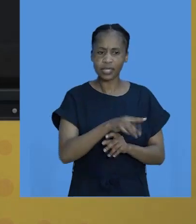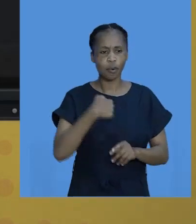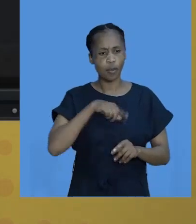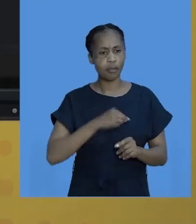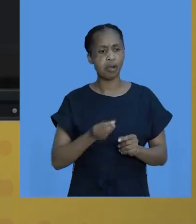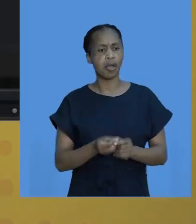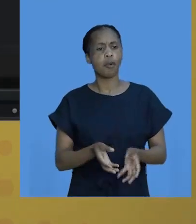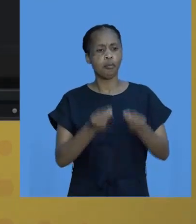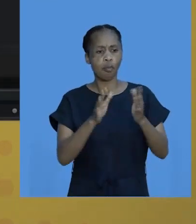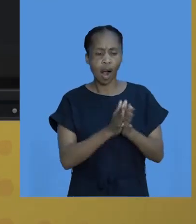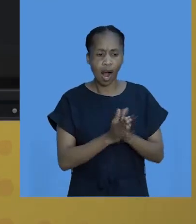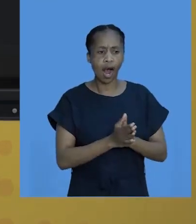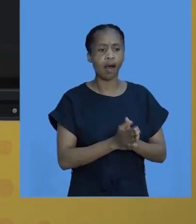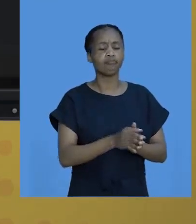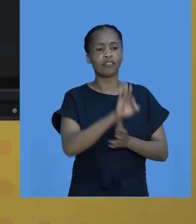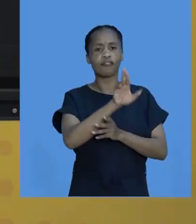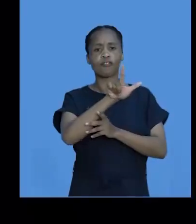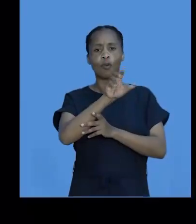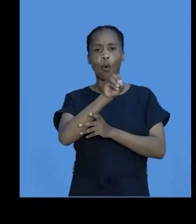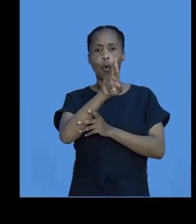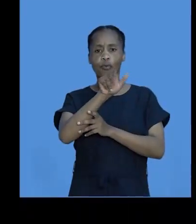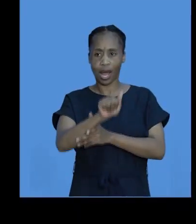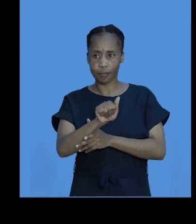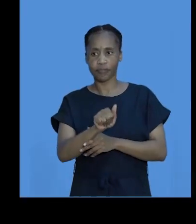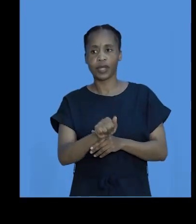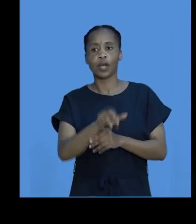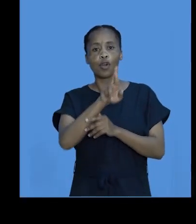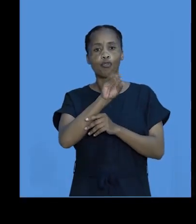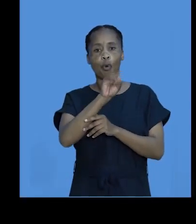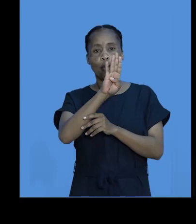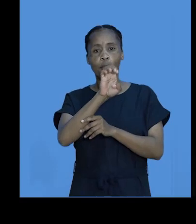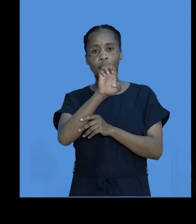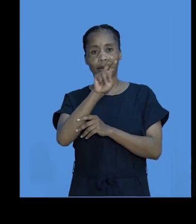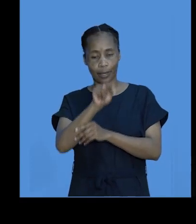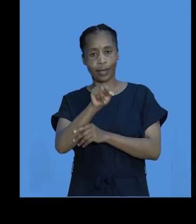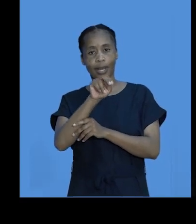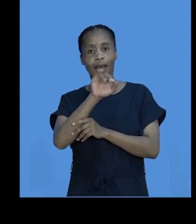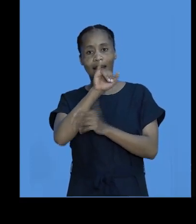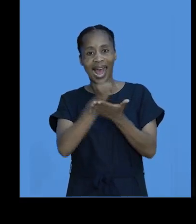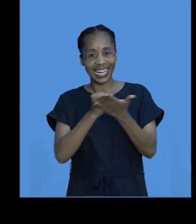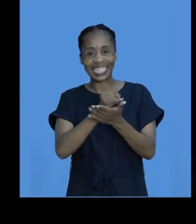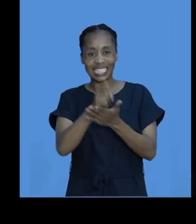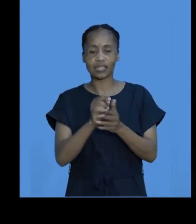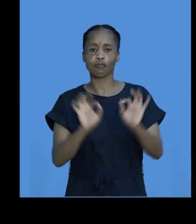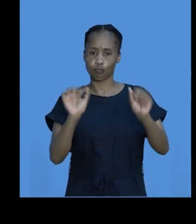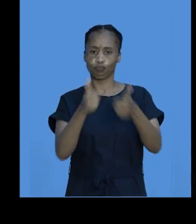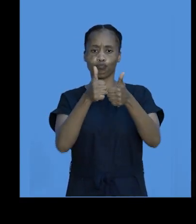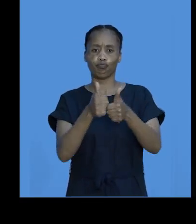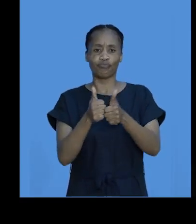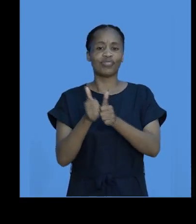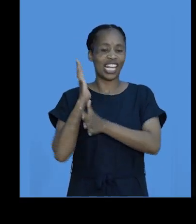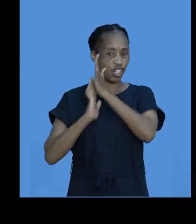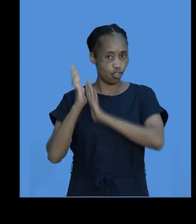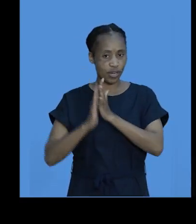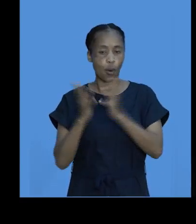that deal with probably our fauna and our flora there. So Robben Island is significant for historical, it's rich in history. This